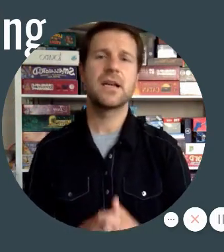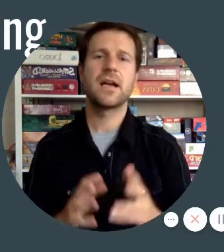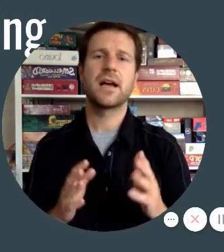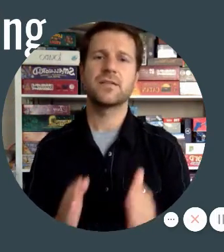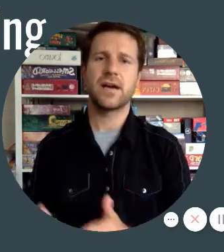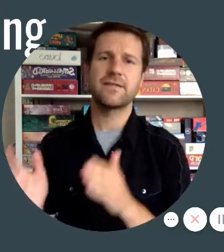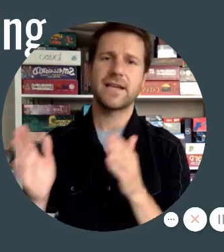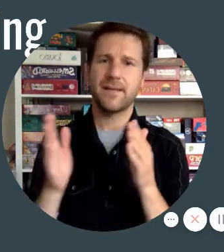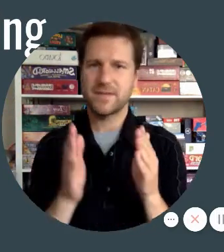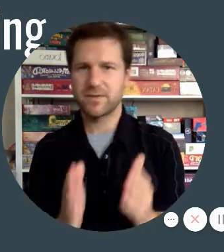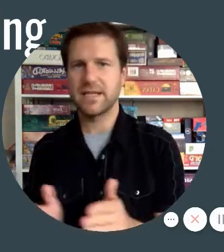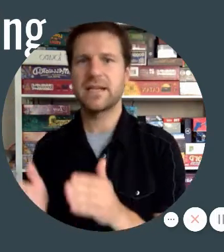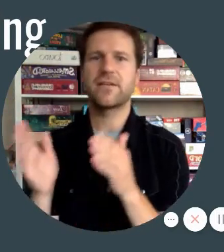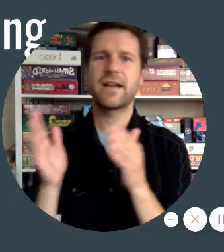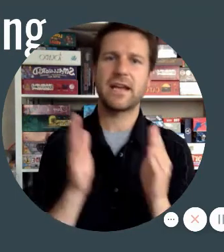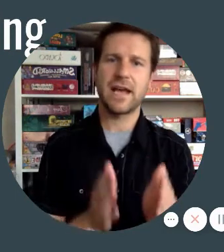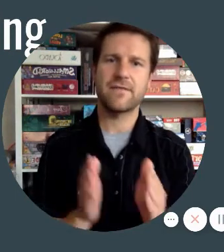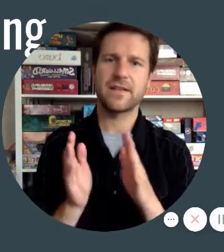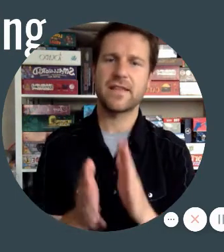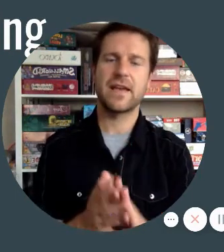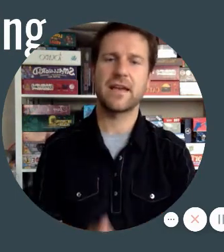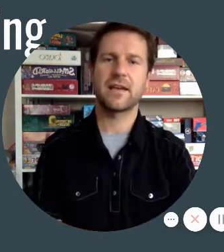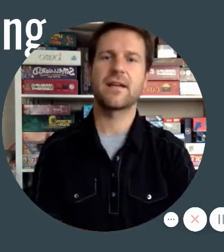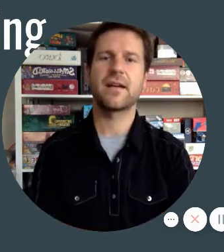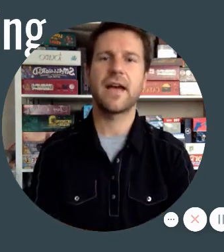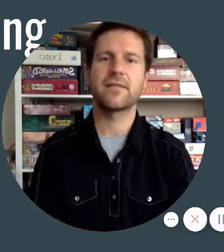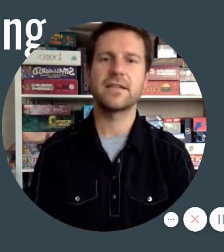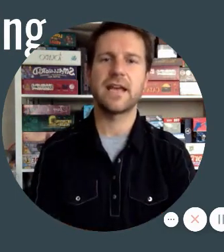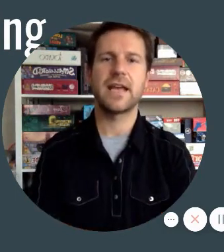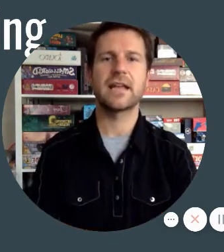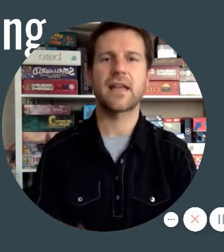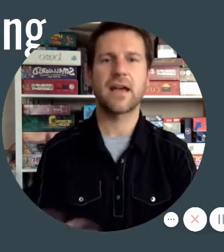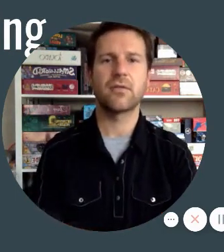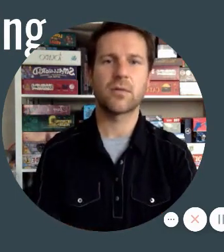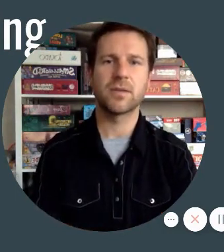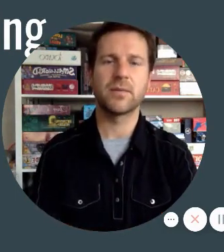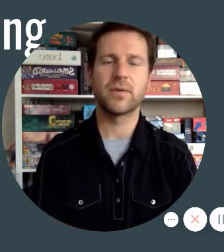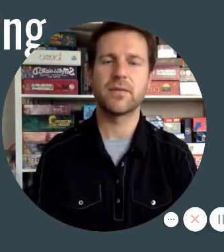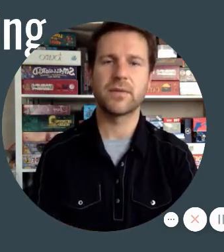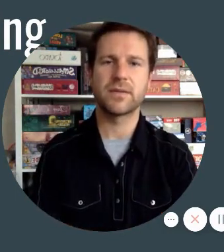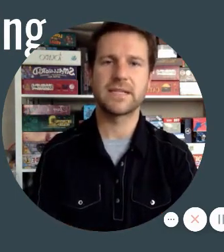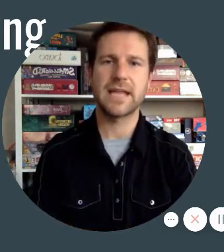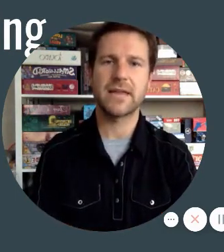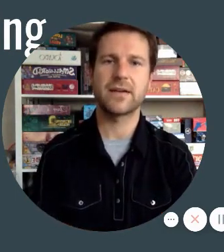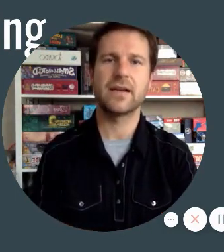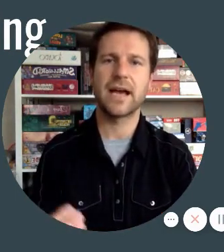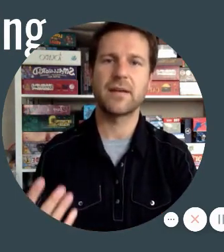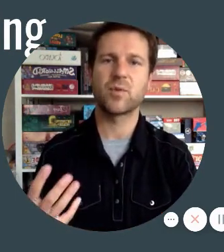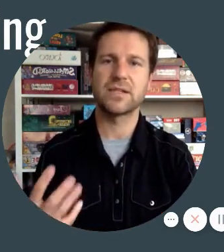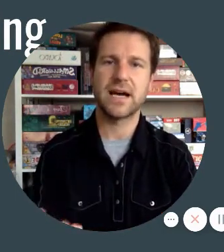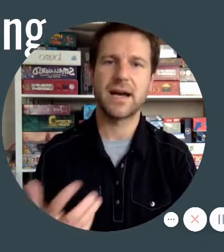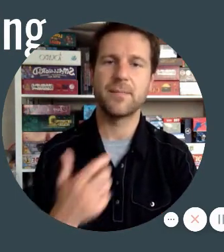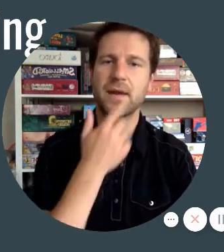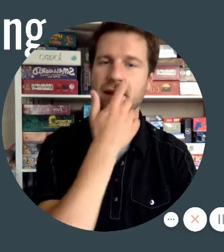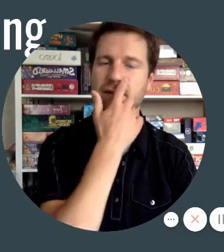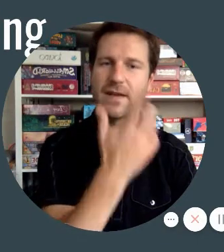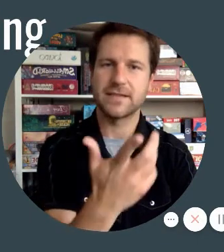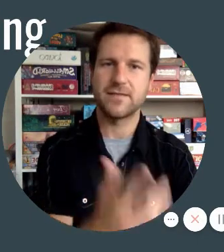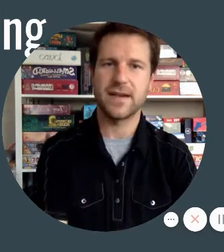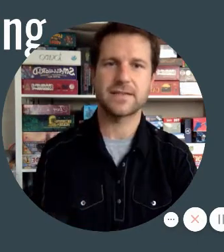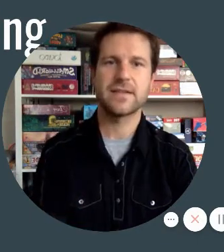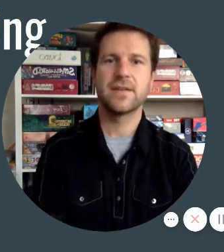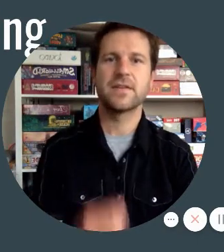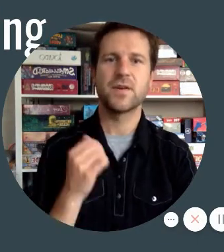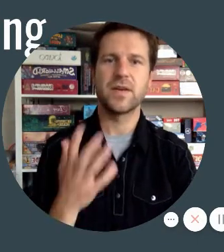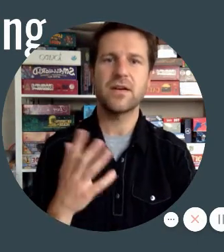together, I don't have time to reiterate everything every day like I normally would if we were together and had more time face